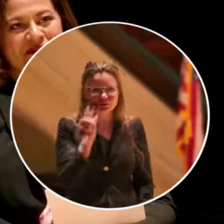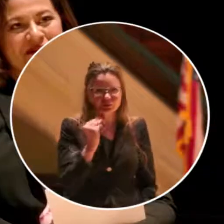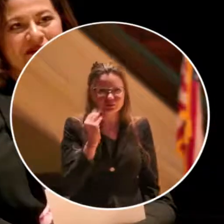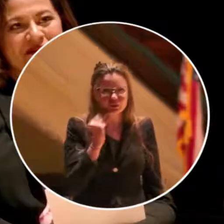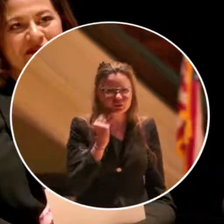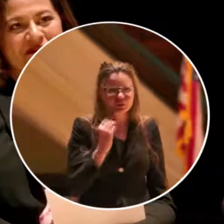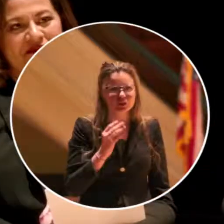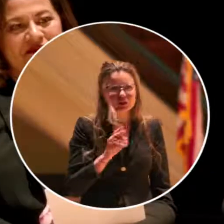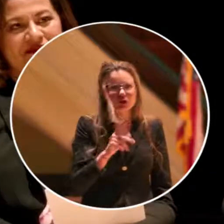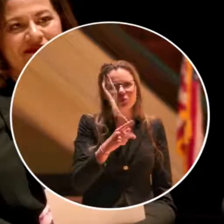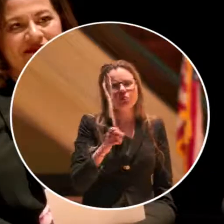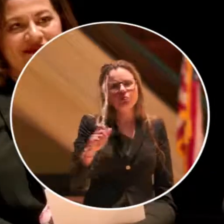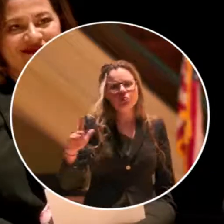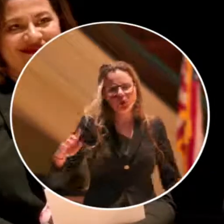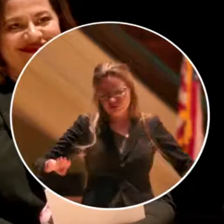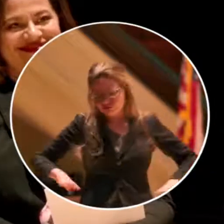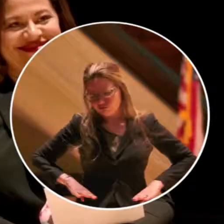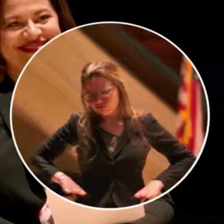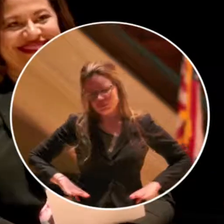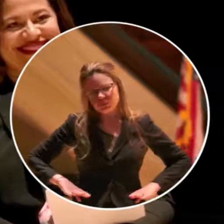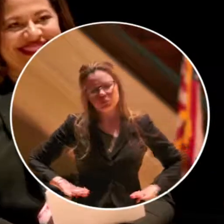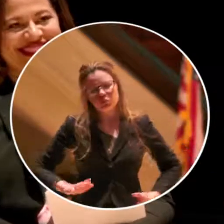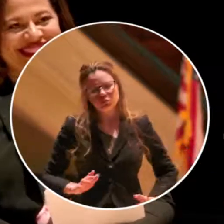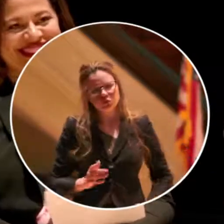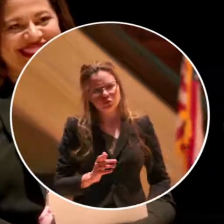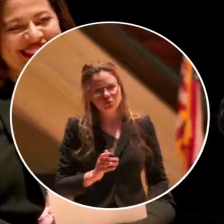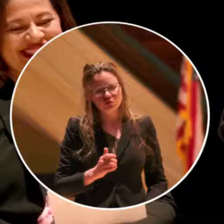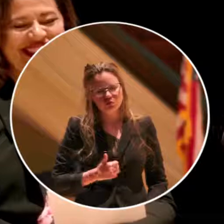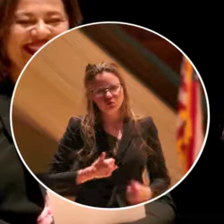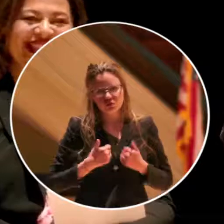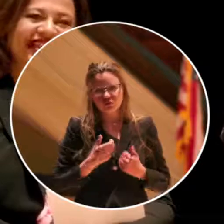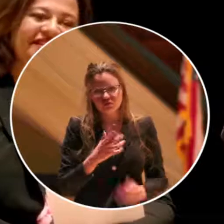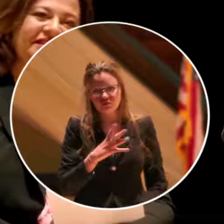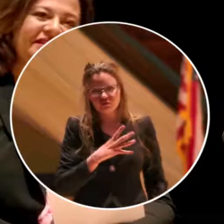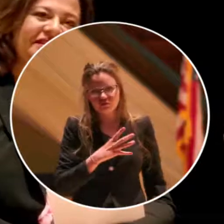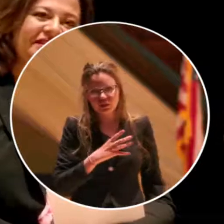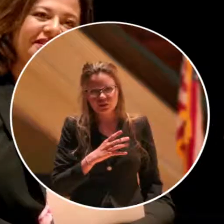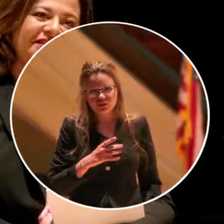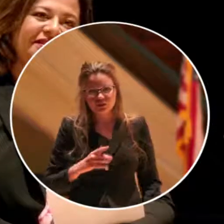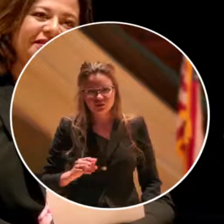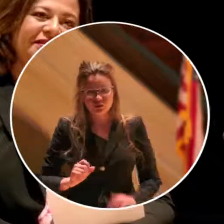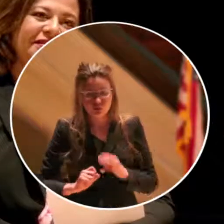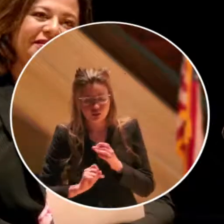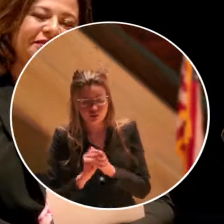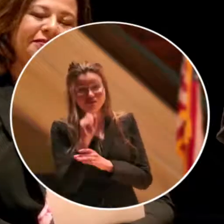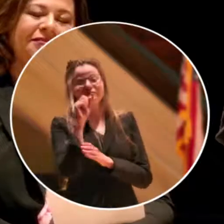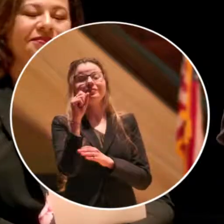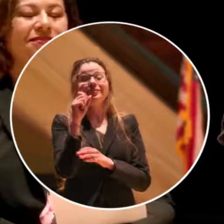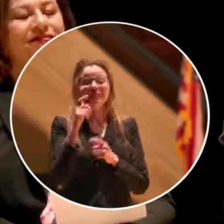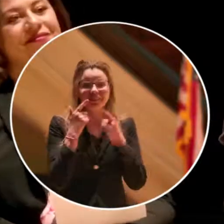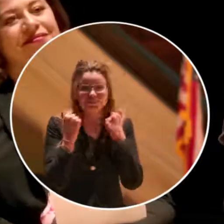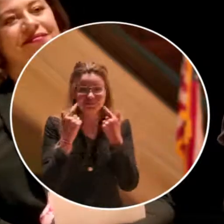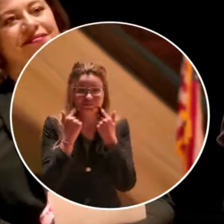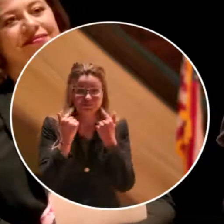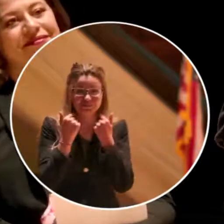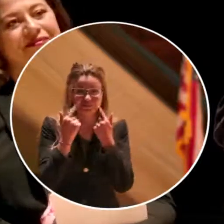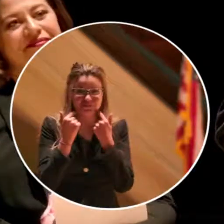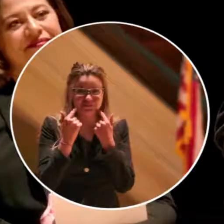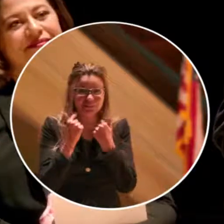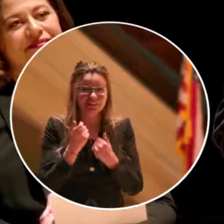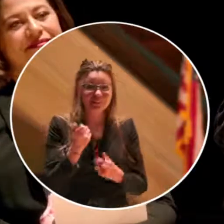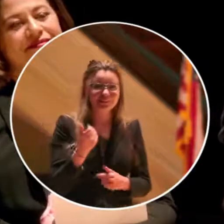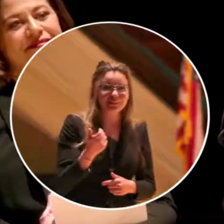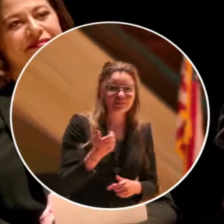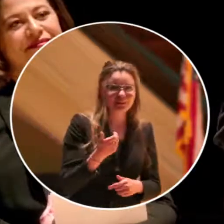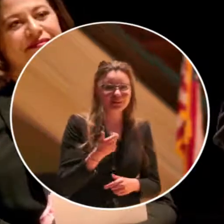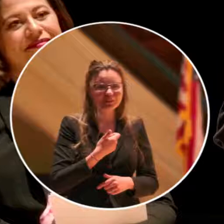deep, so she survived just fine. In fact, she came up laughing, partly at herself,